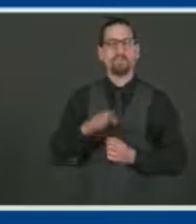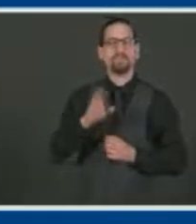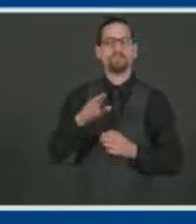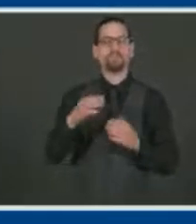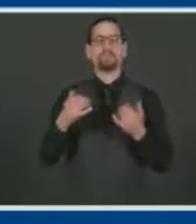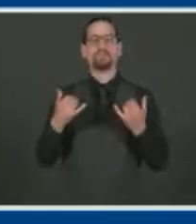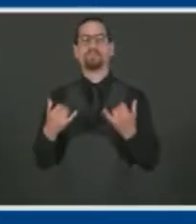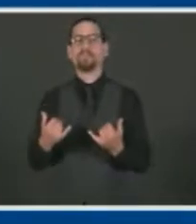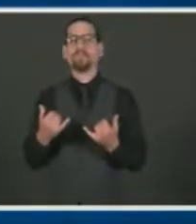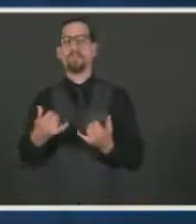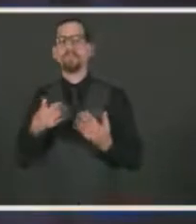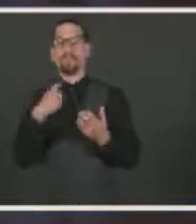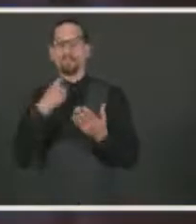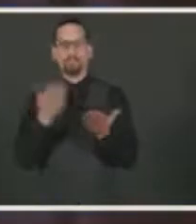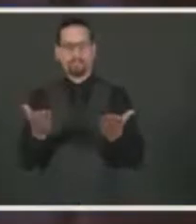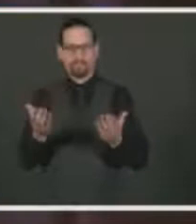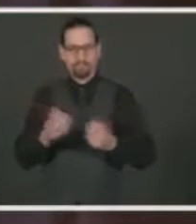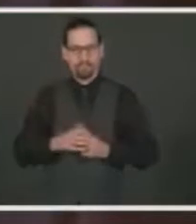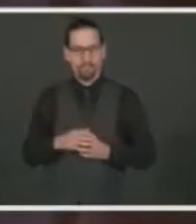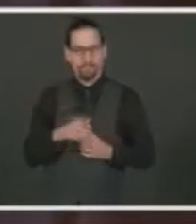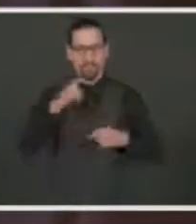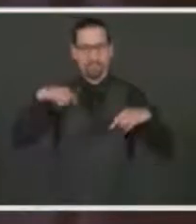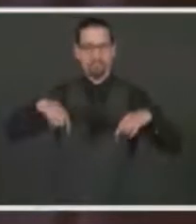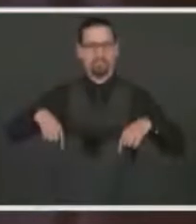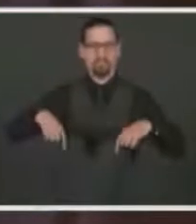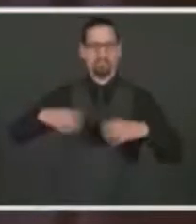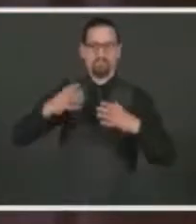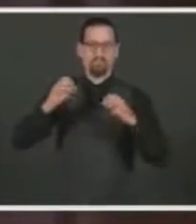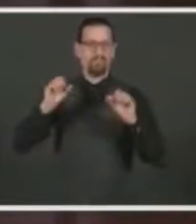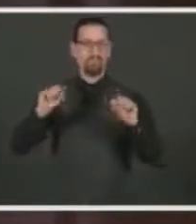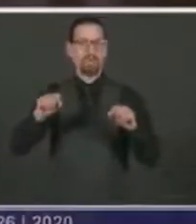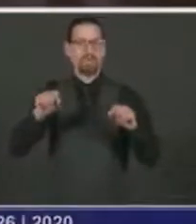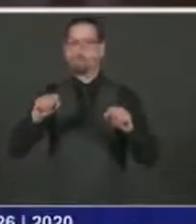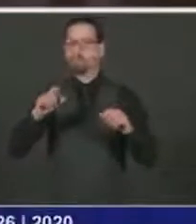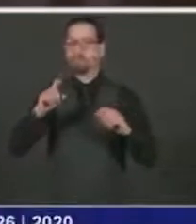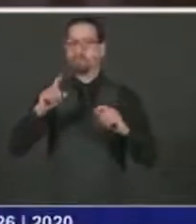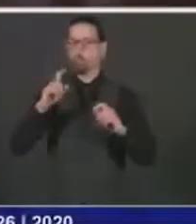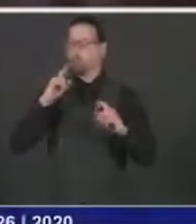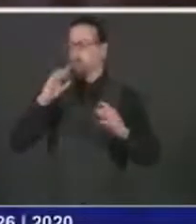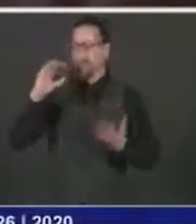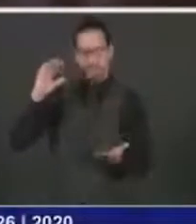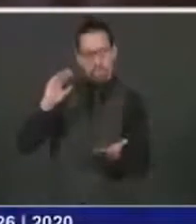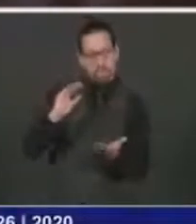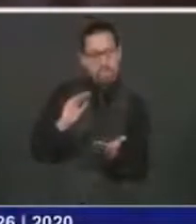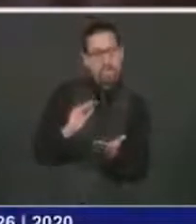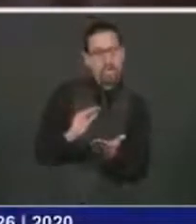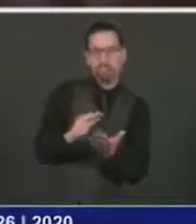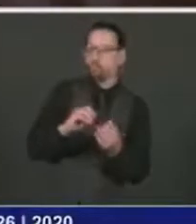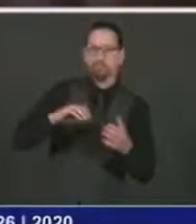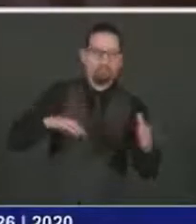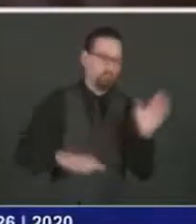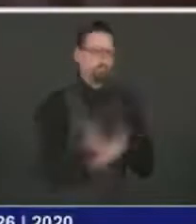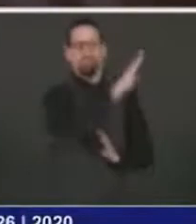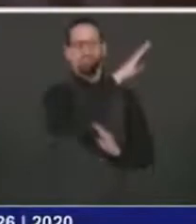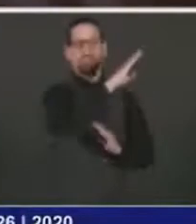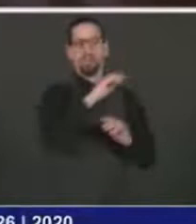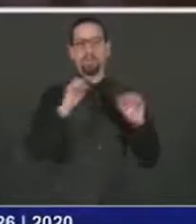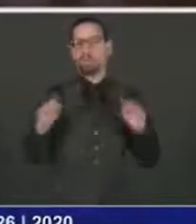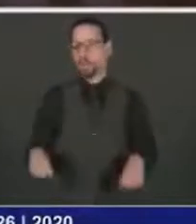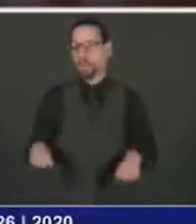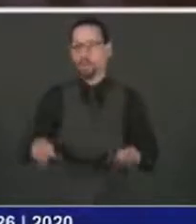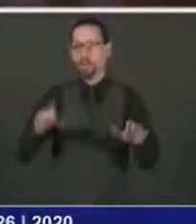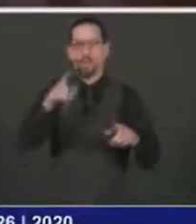This could change very quickly, and we are foolish if we deny that. We are foolish to think we're out